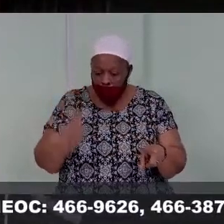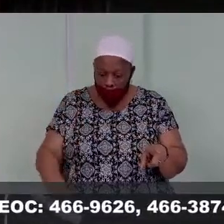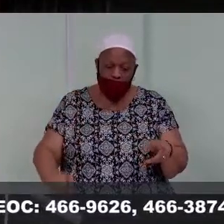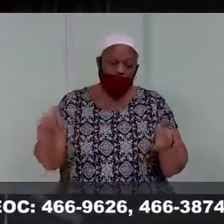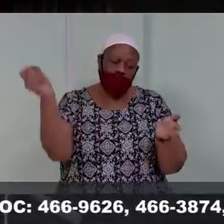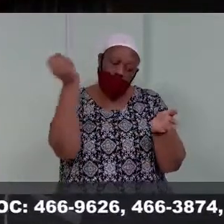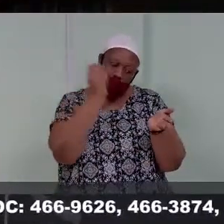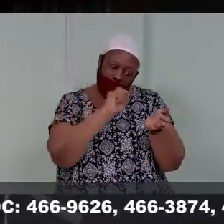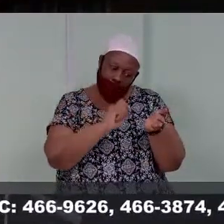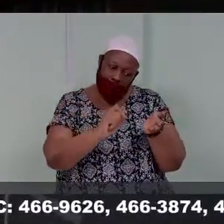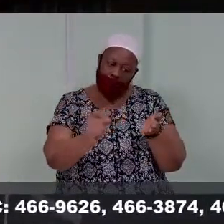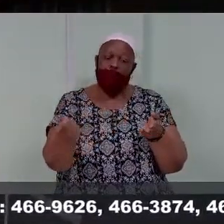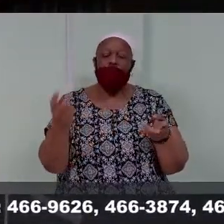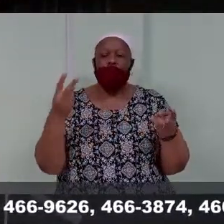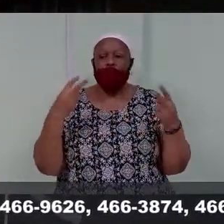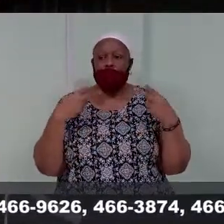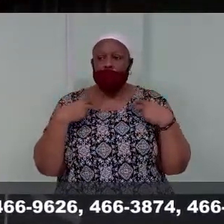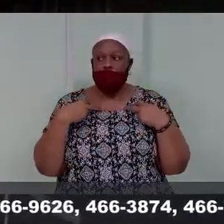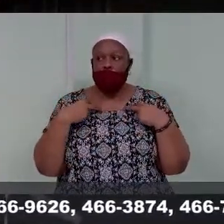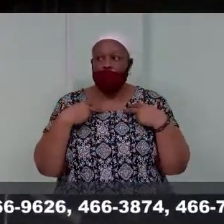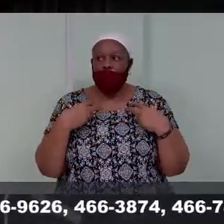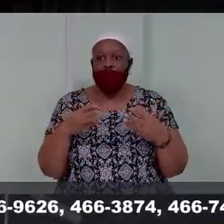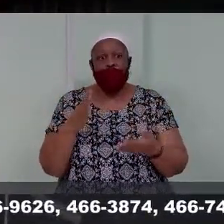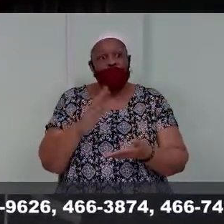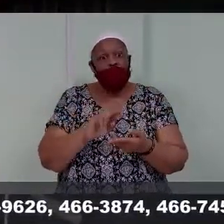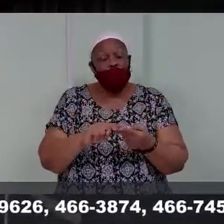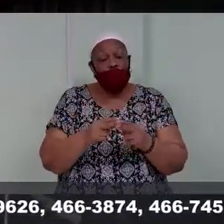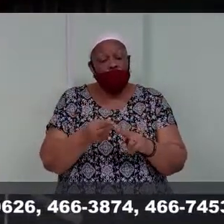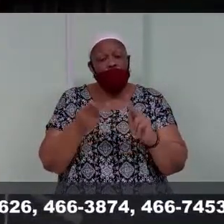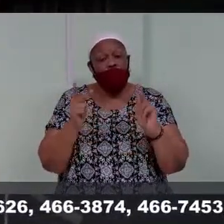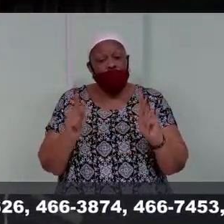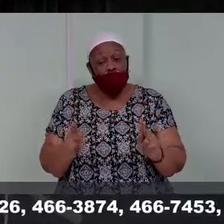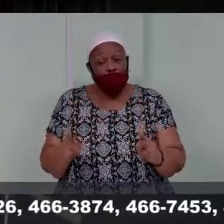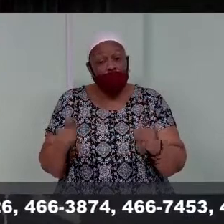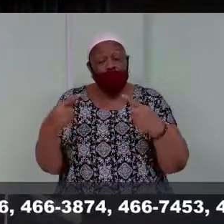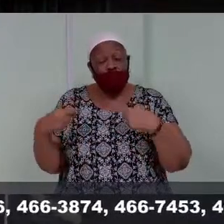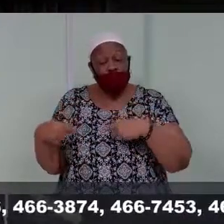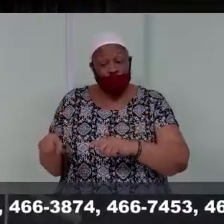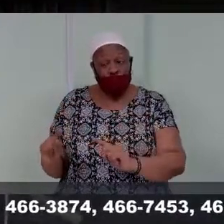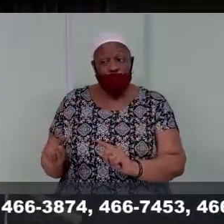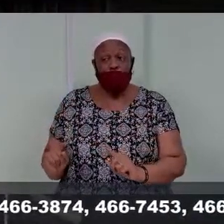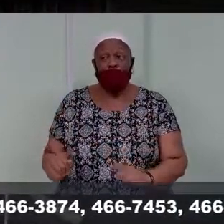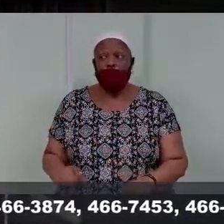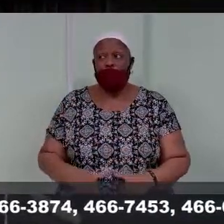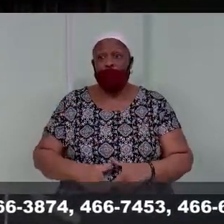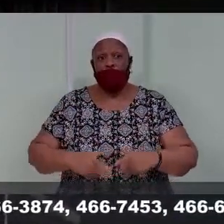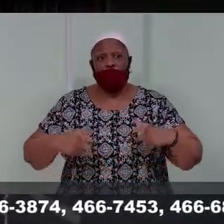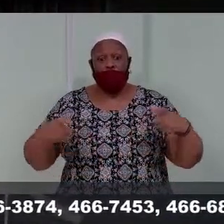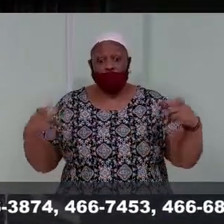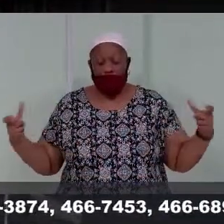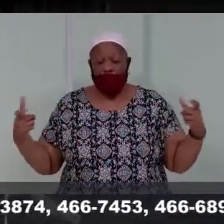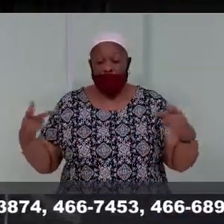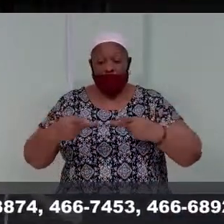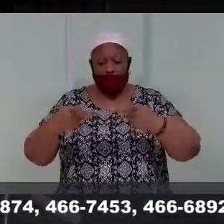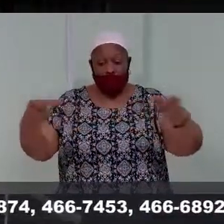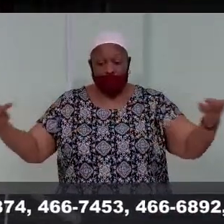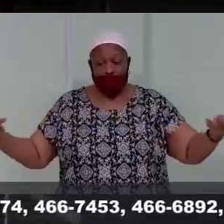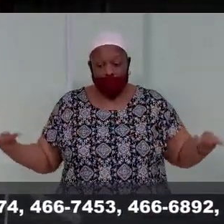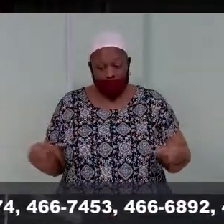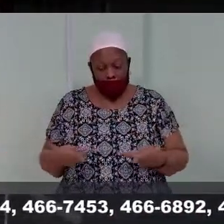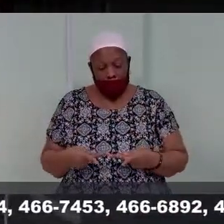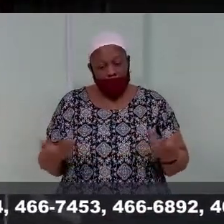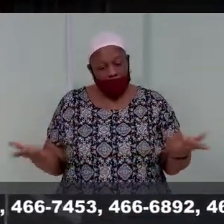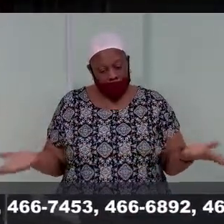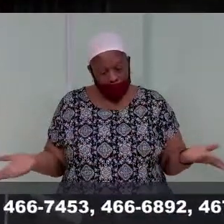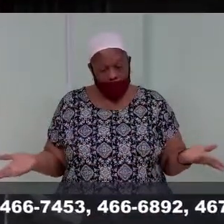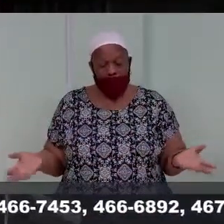granting permission for these events is the number of persons in attendance and the size of the venue where the event